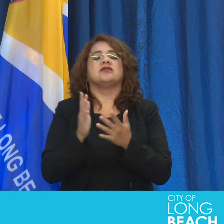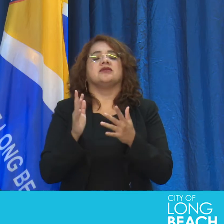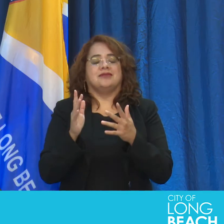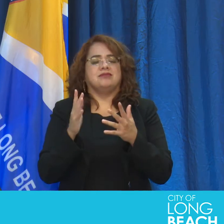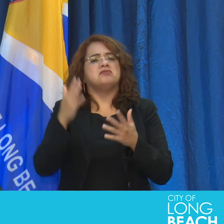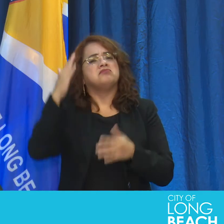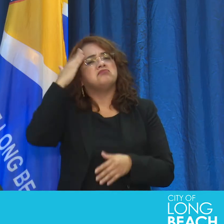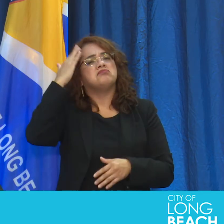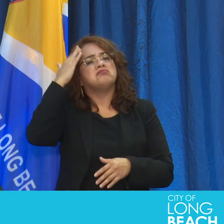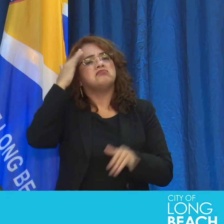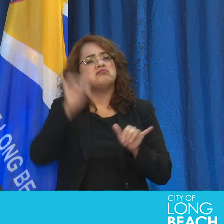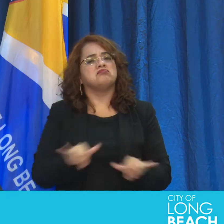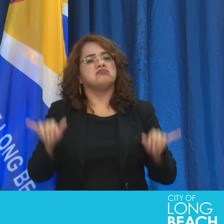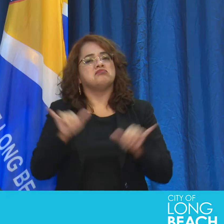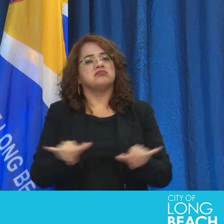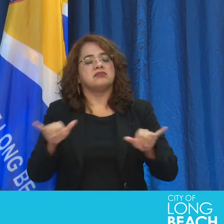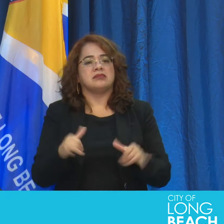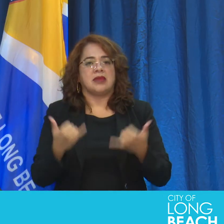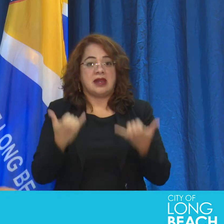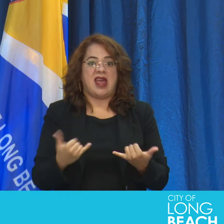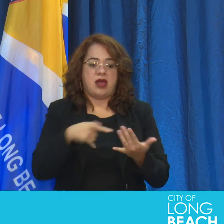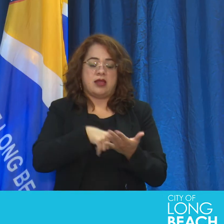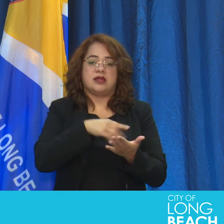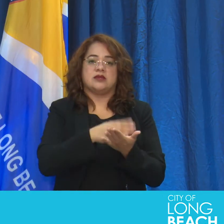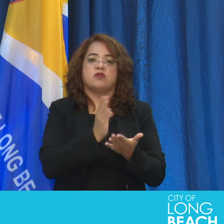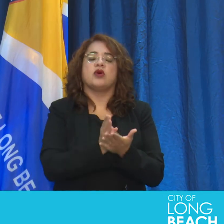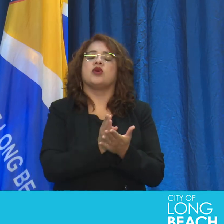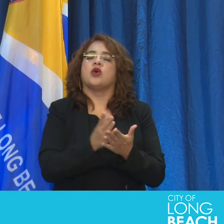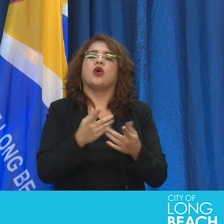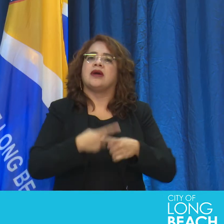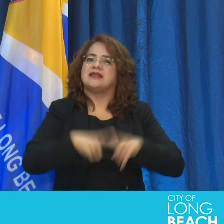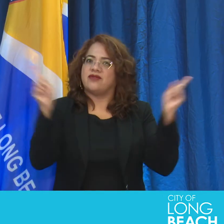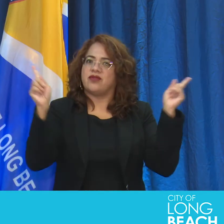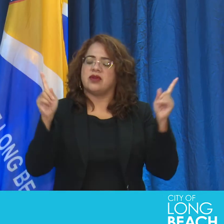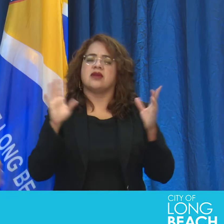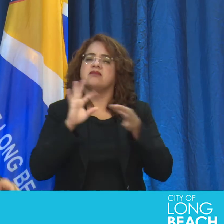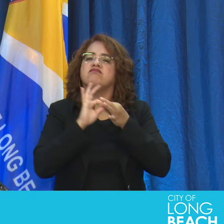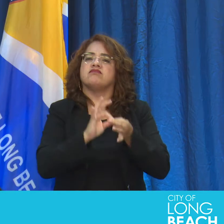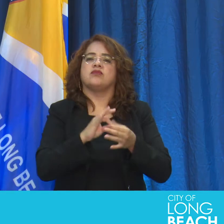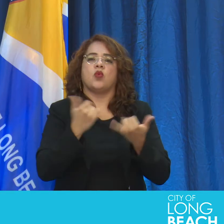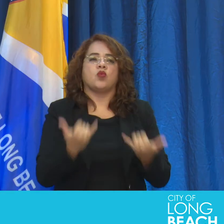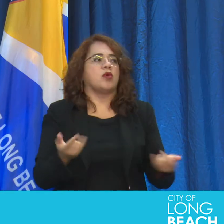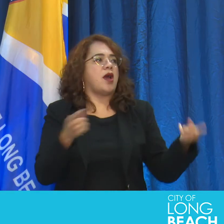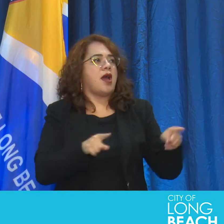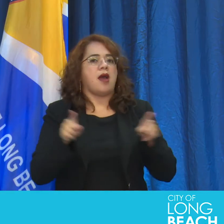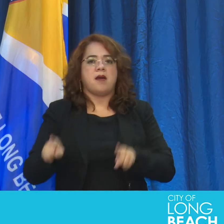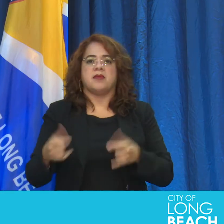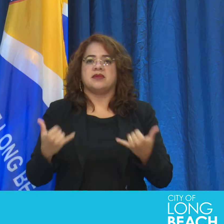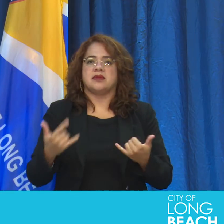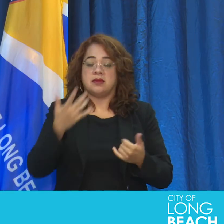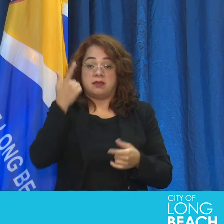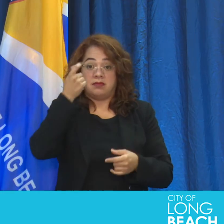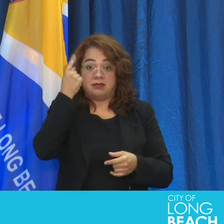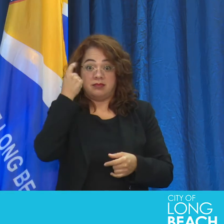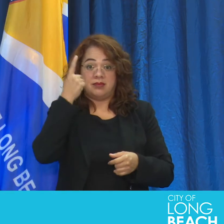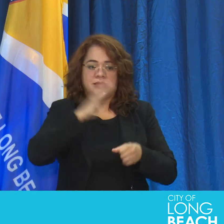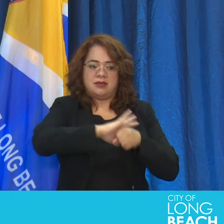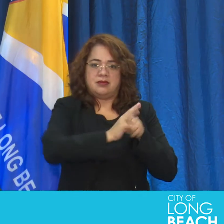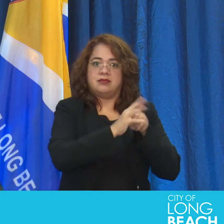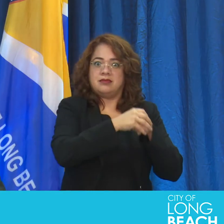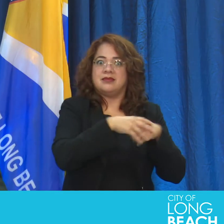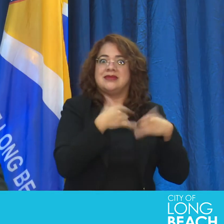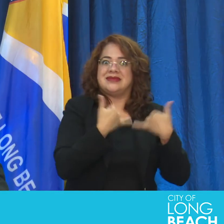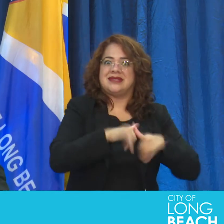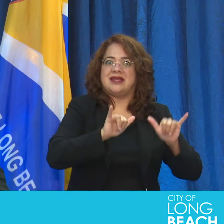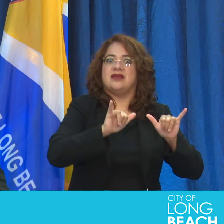times we're living in. We are going to be leading through and continuing to budget through a COVID-19 pandemic. The COVID-19